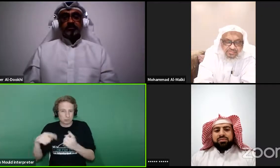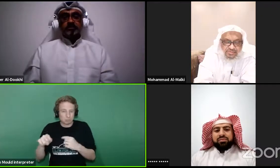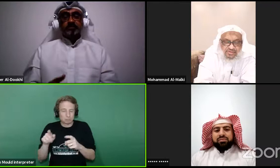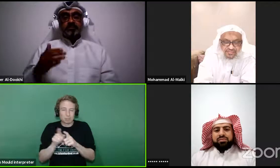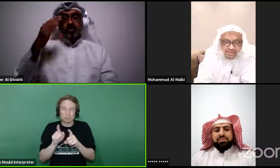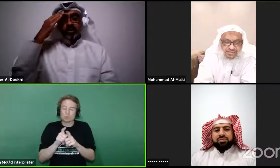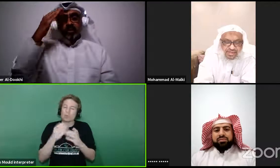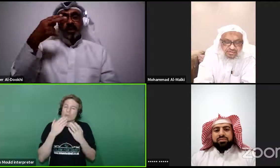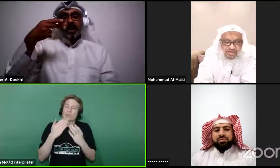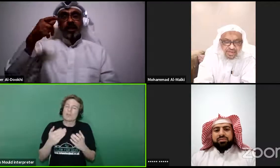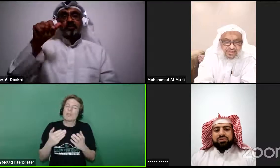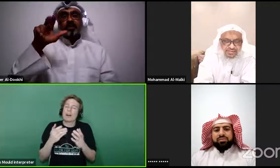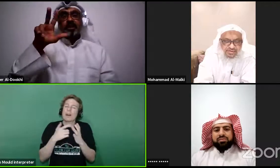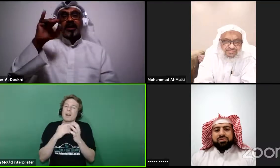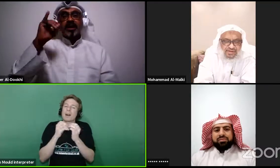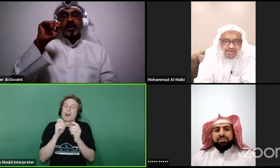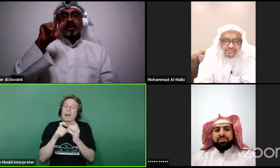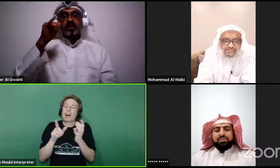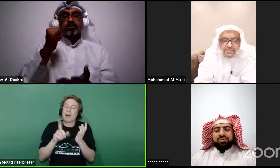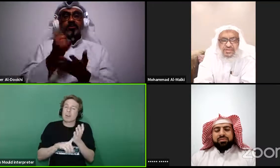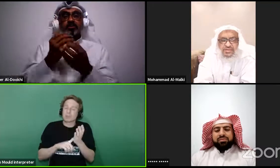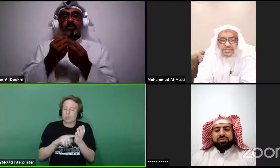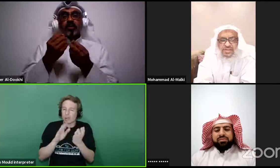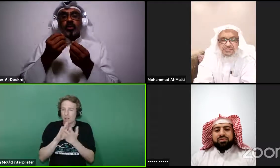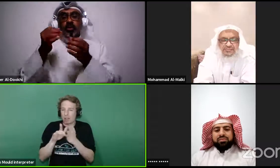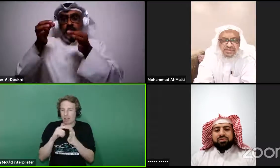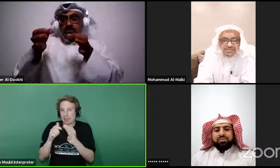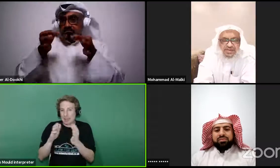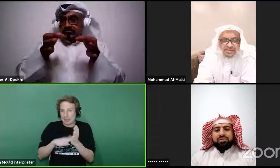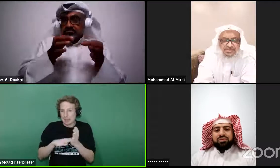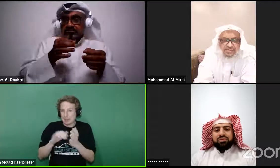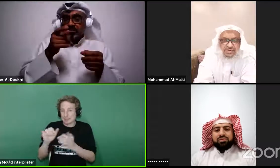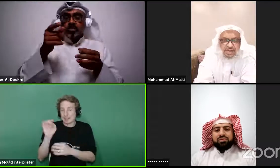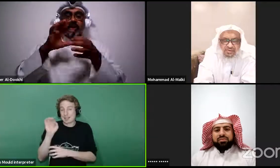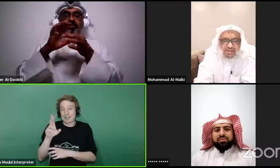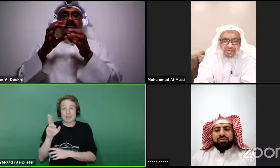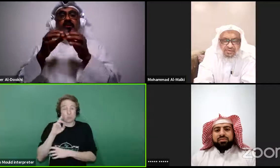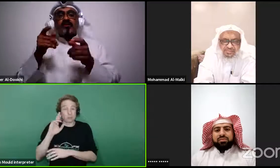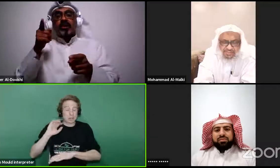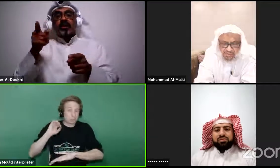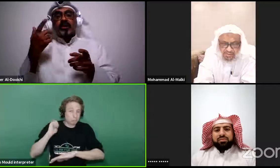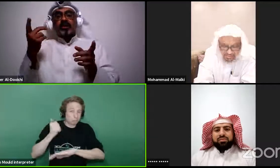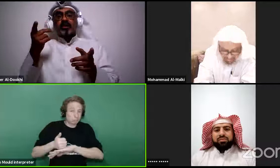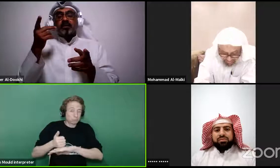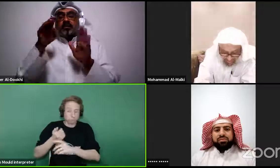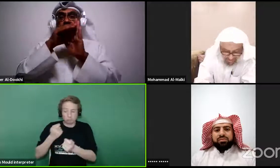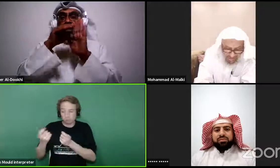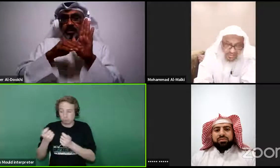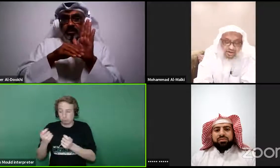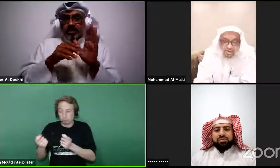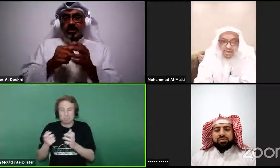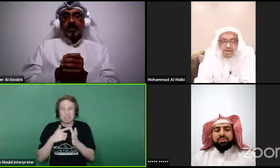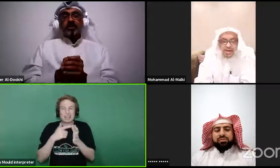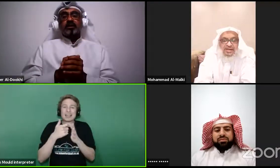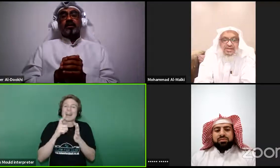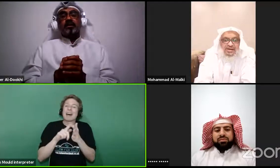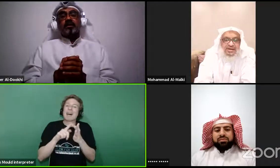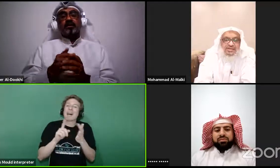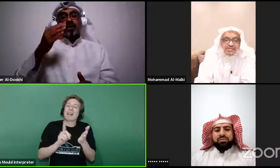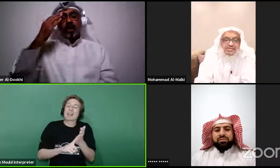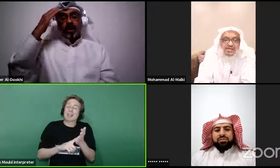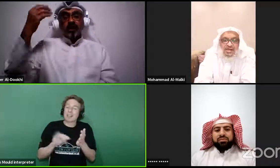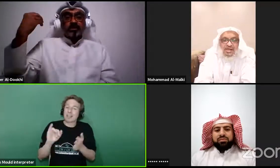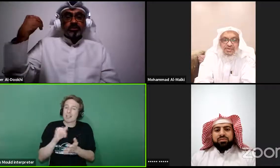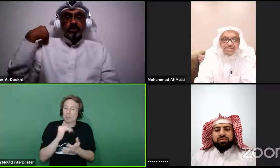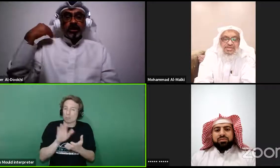Hakim, founder and organizer of Islam for Deaf and this program, our Power. Jazakumullah khair,